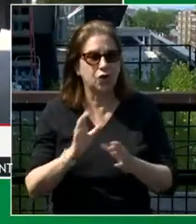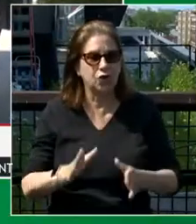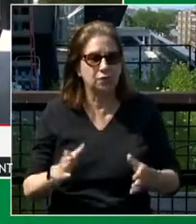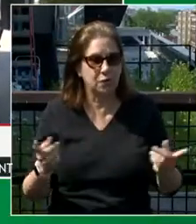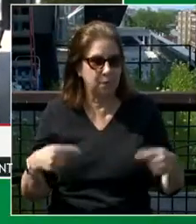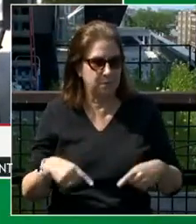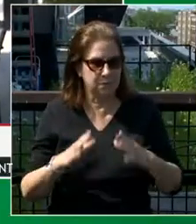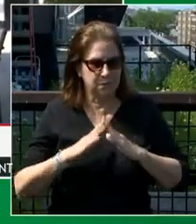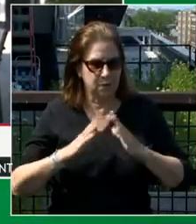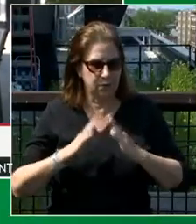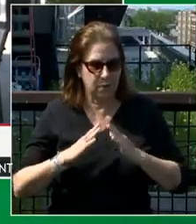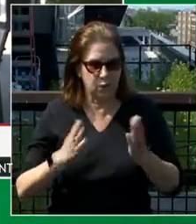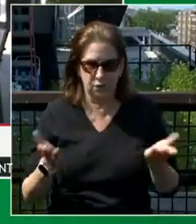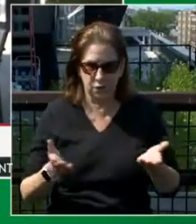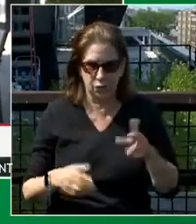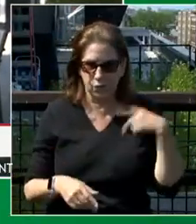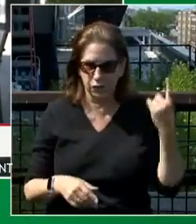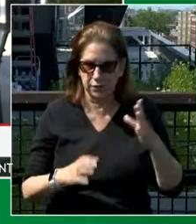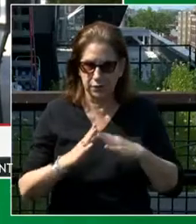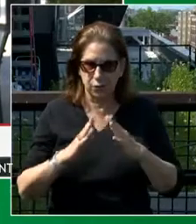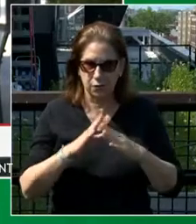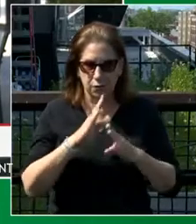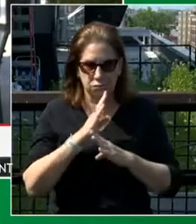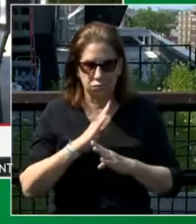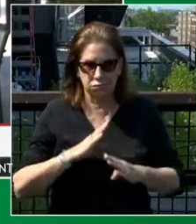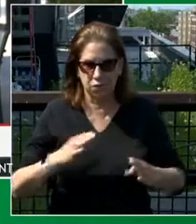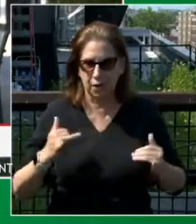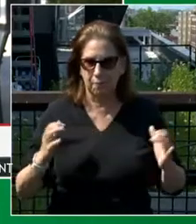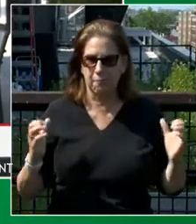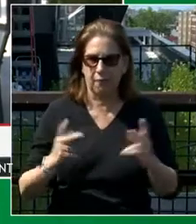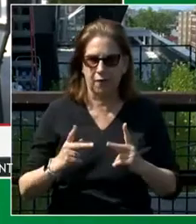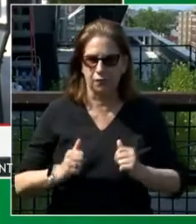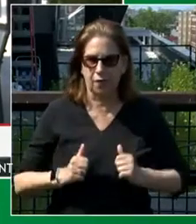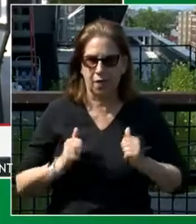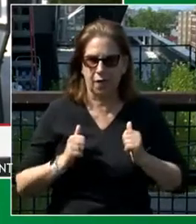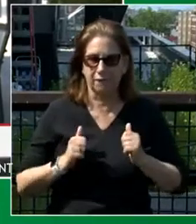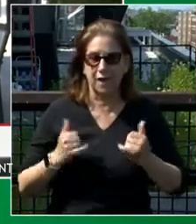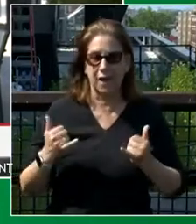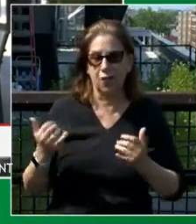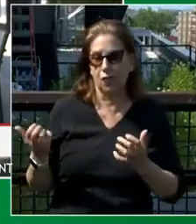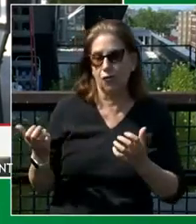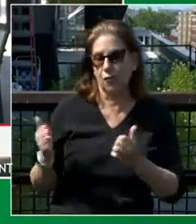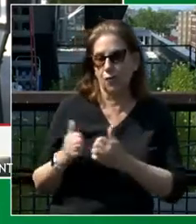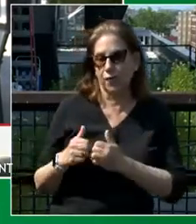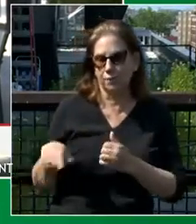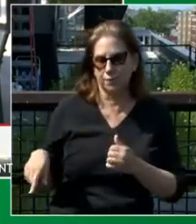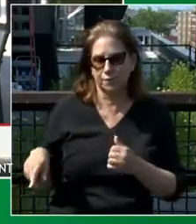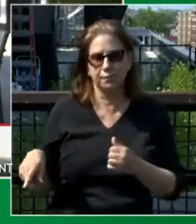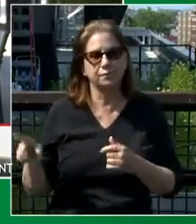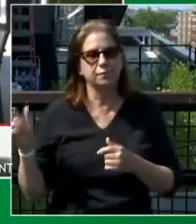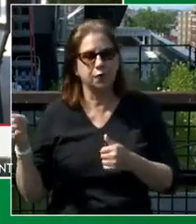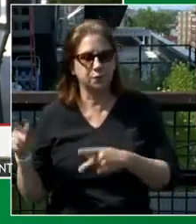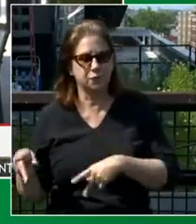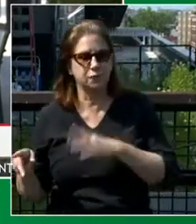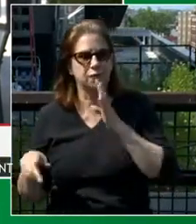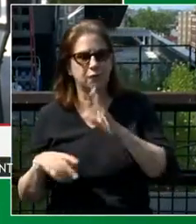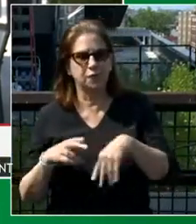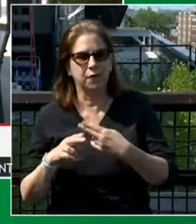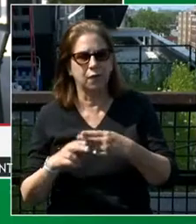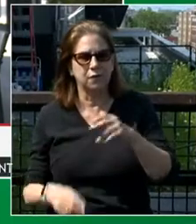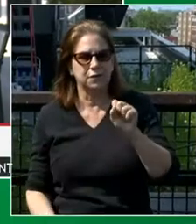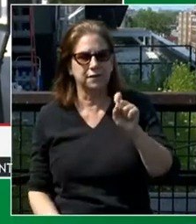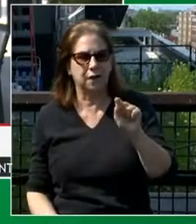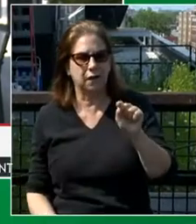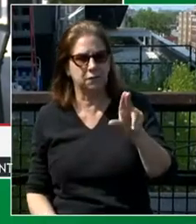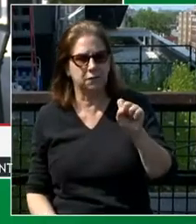bit about where we are in the reopen. So as you know, as of last Friday, many of our businesses were able to open